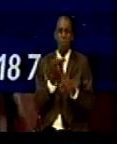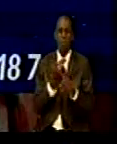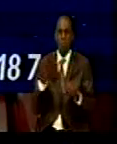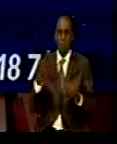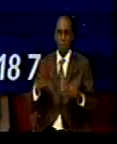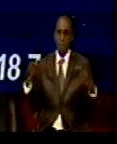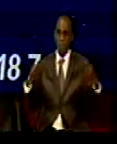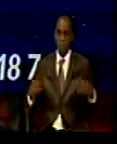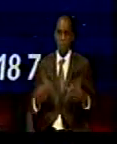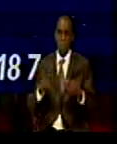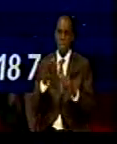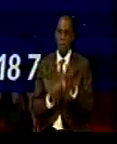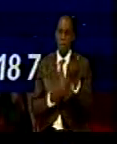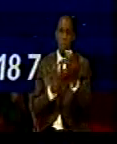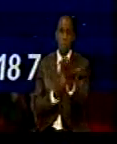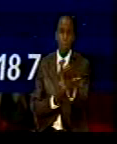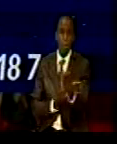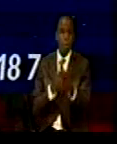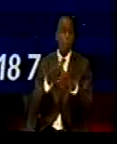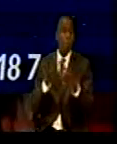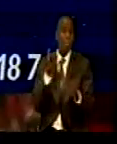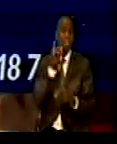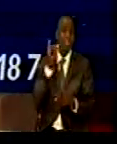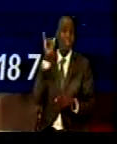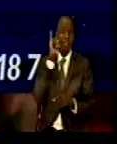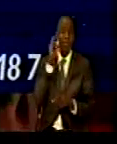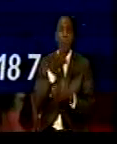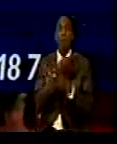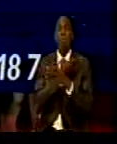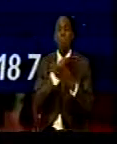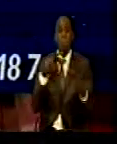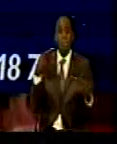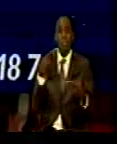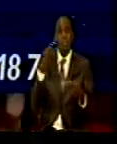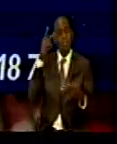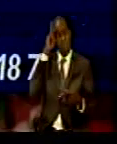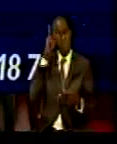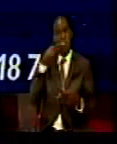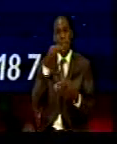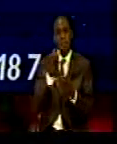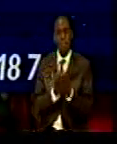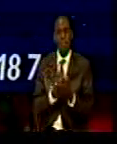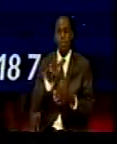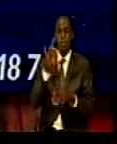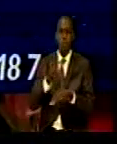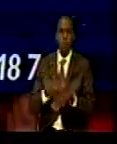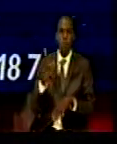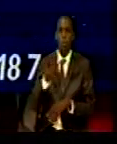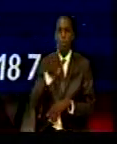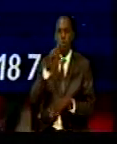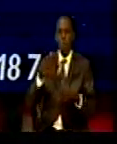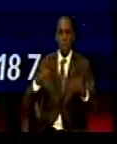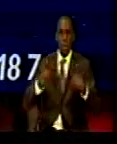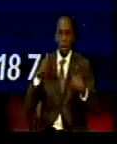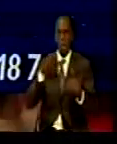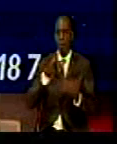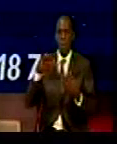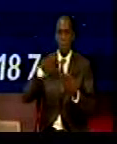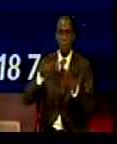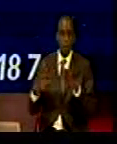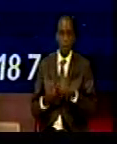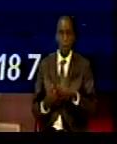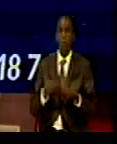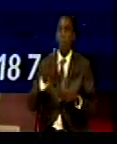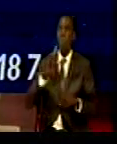here yesterday, the GS said we should lay one hand on our head wherever we are having problem, and the other one up. I lay my